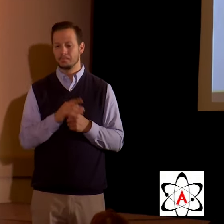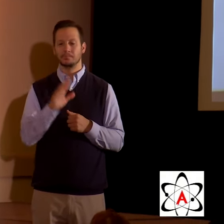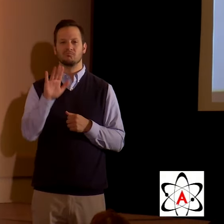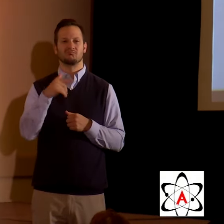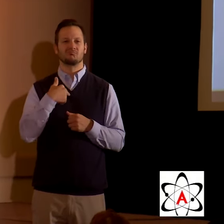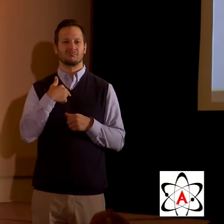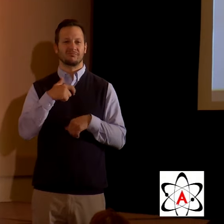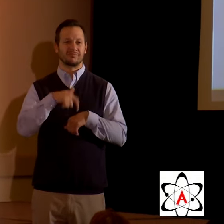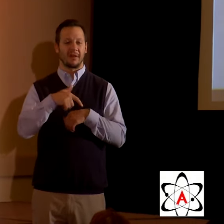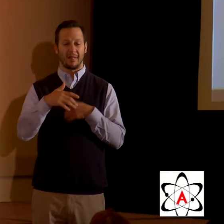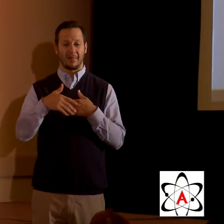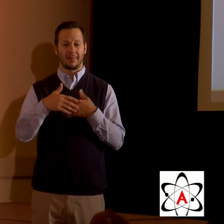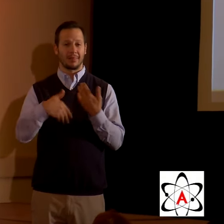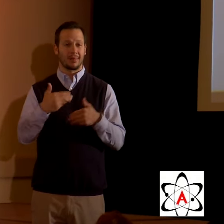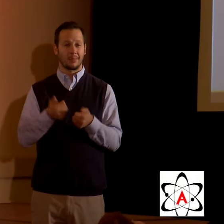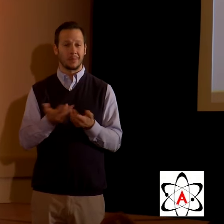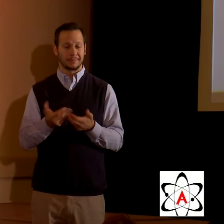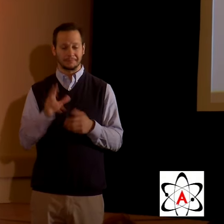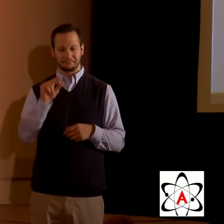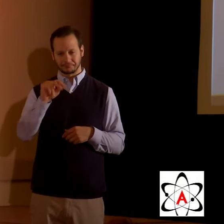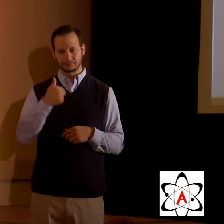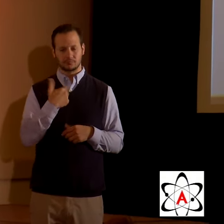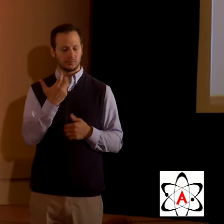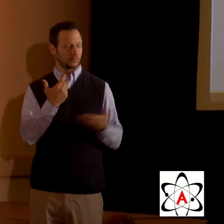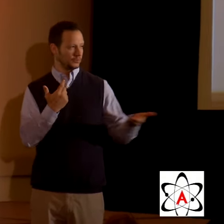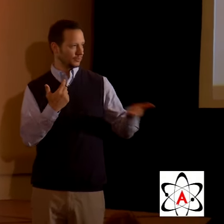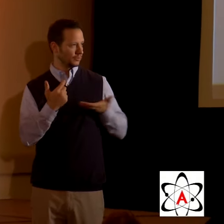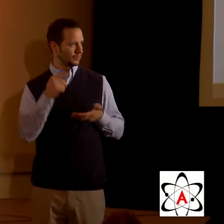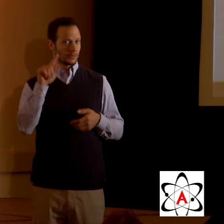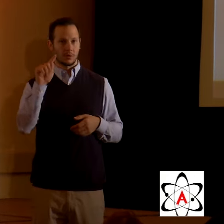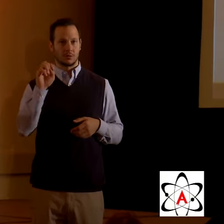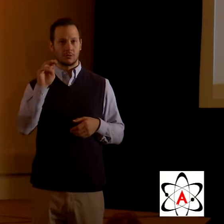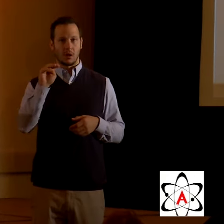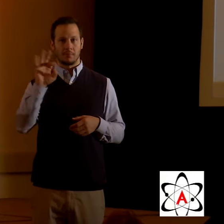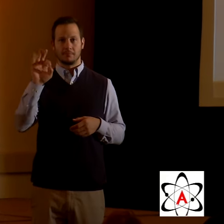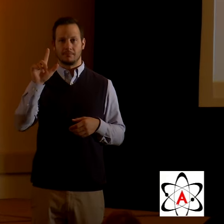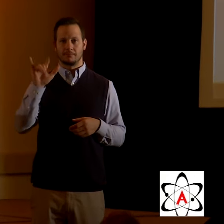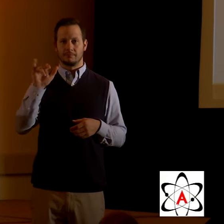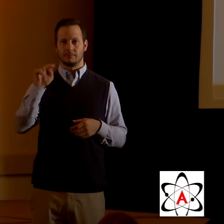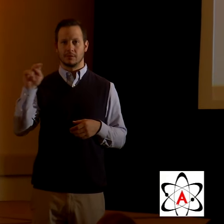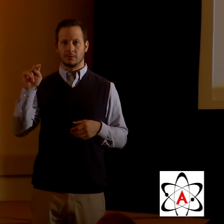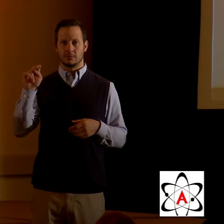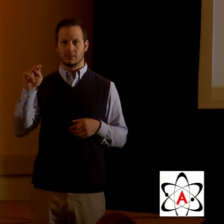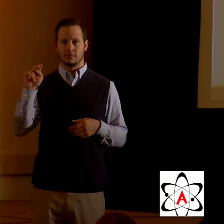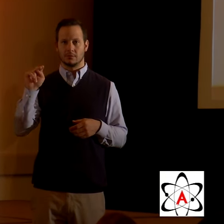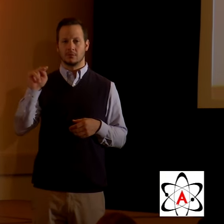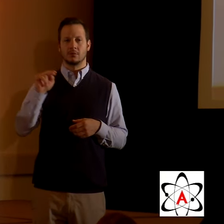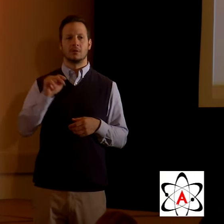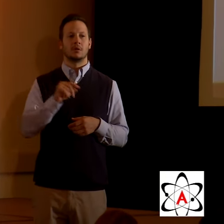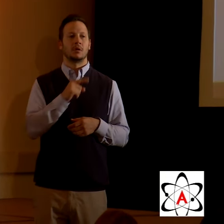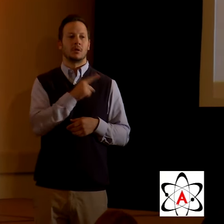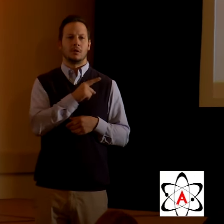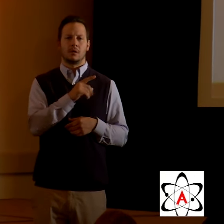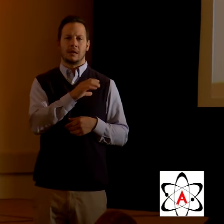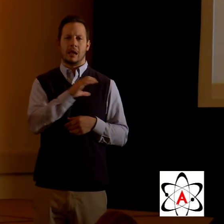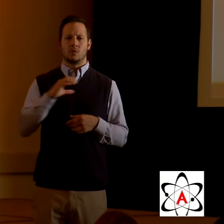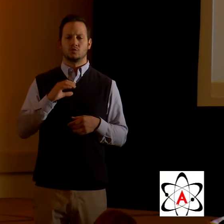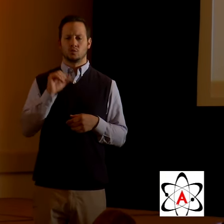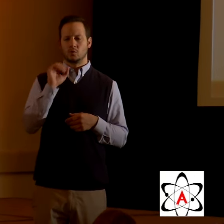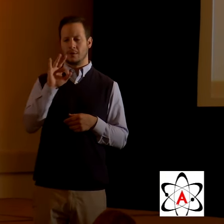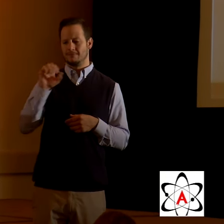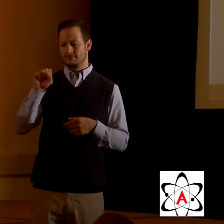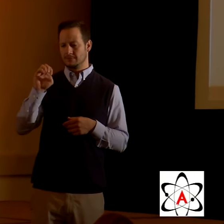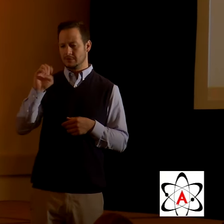Without further ado, I would like to welcome up Tom Flynn of the Council for Secular Humanism, one of my favorite